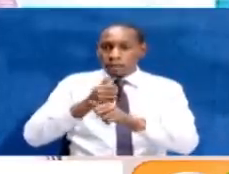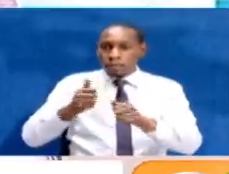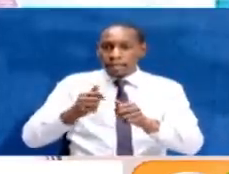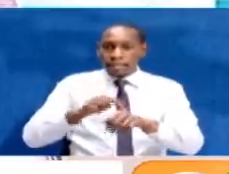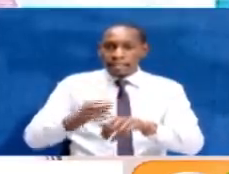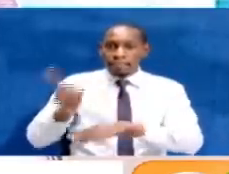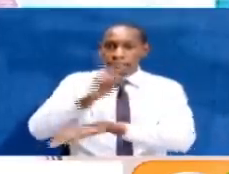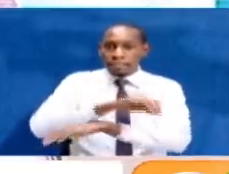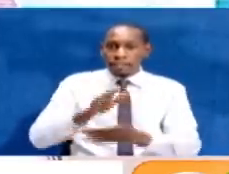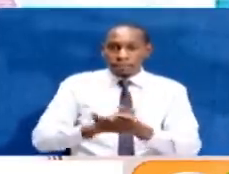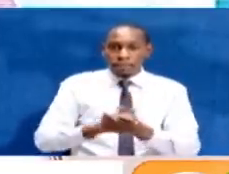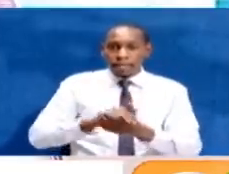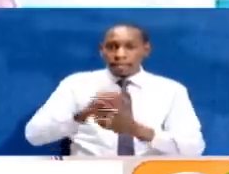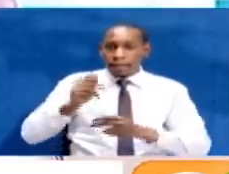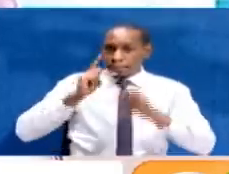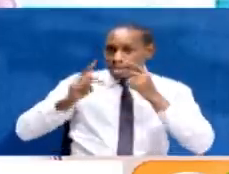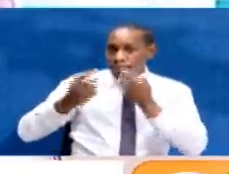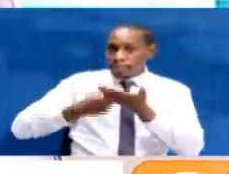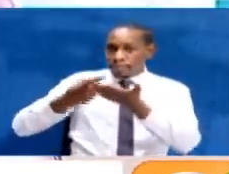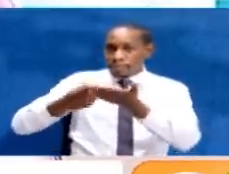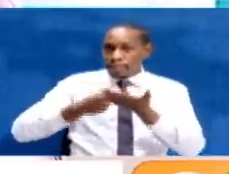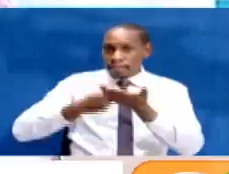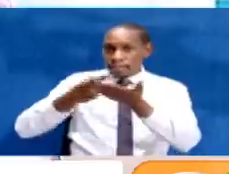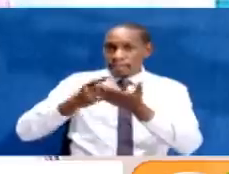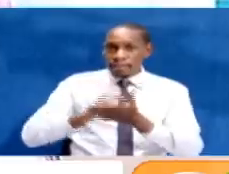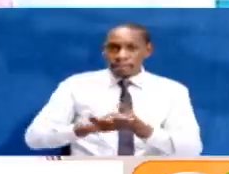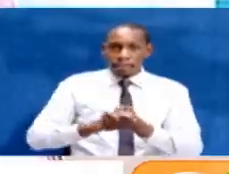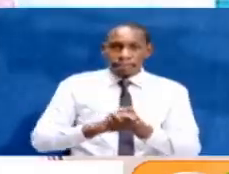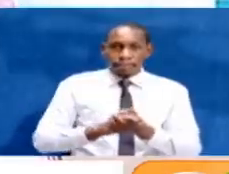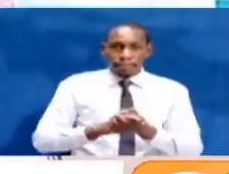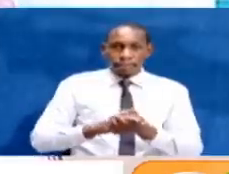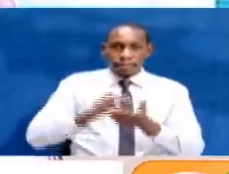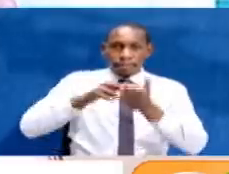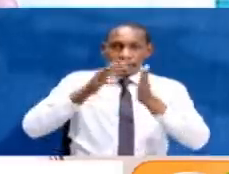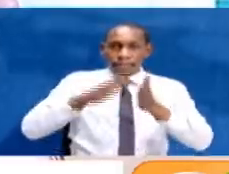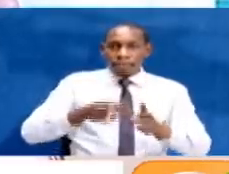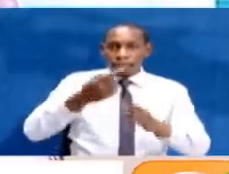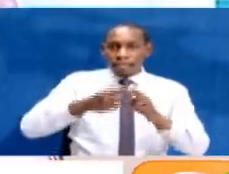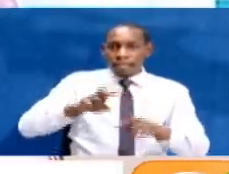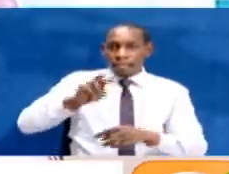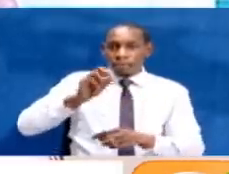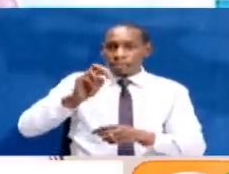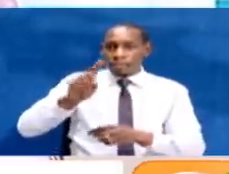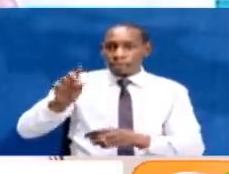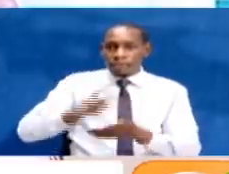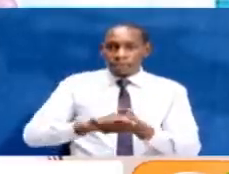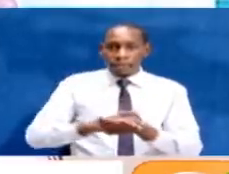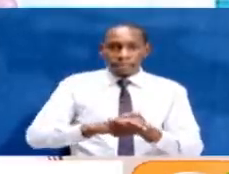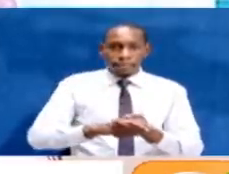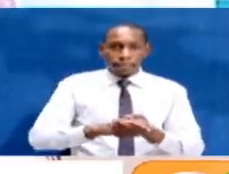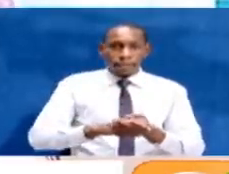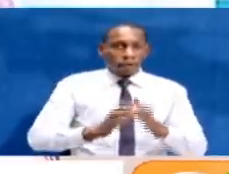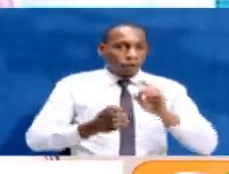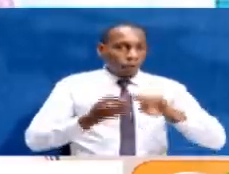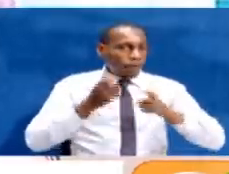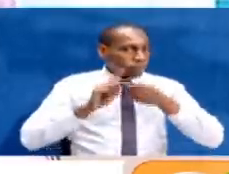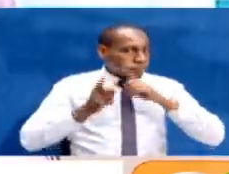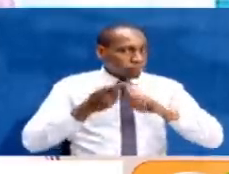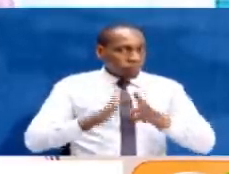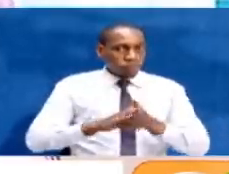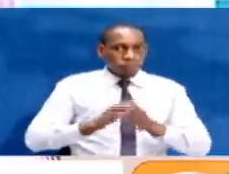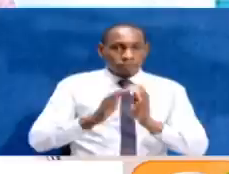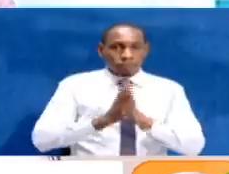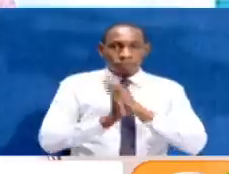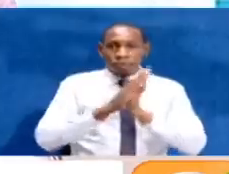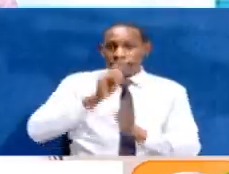The memo is Jamila's success card for the gallant candidates of 2021. The kicker is on lessons from Tanzania we